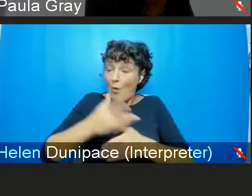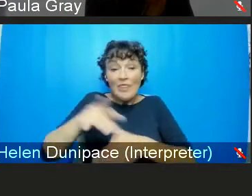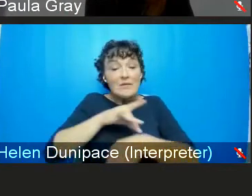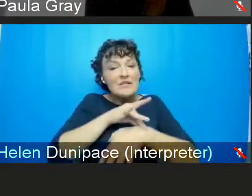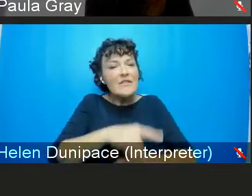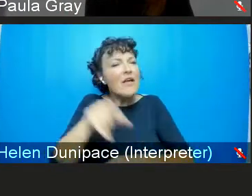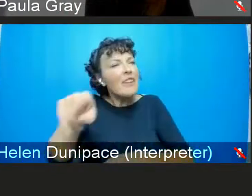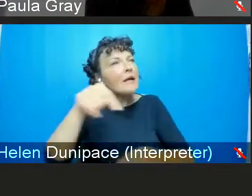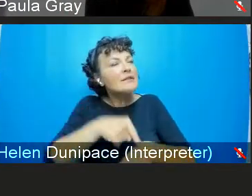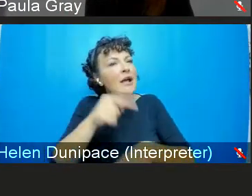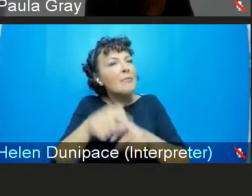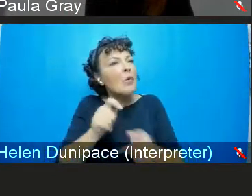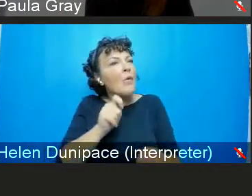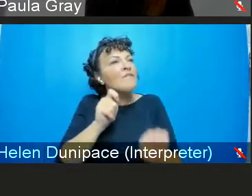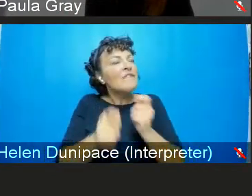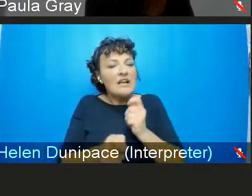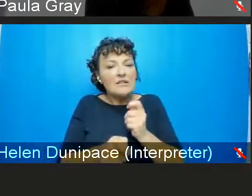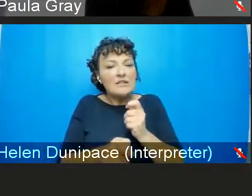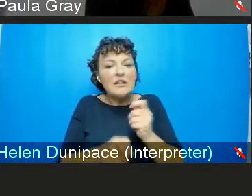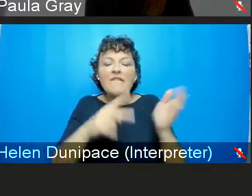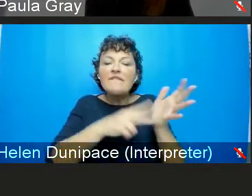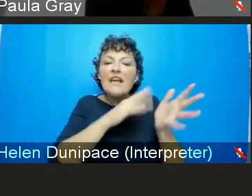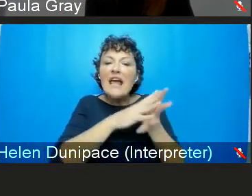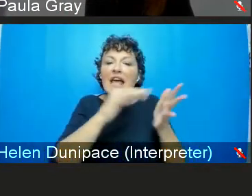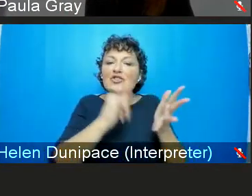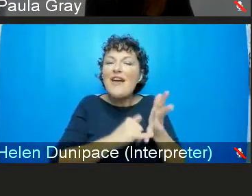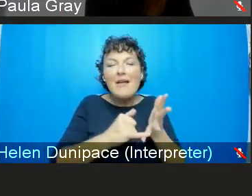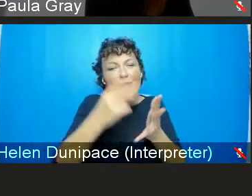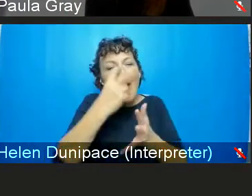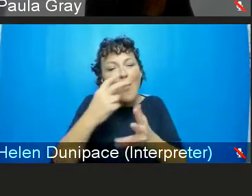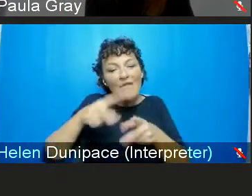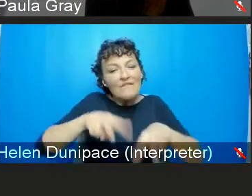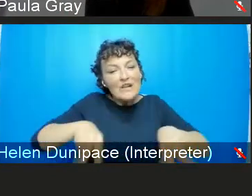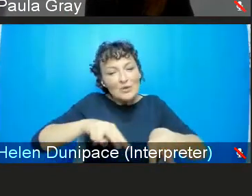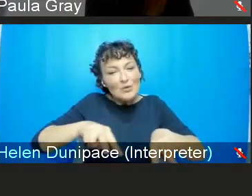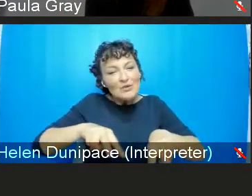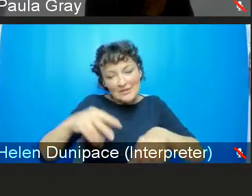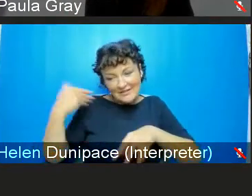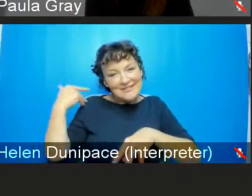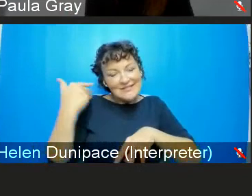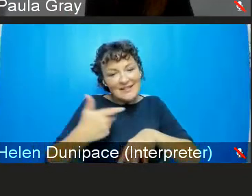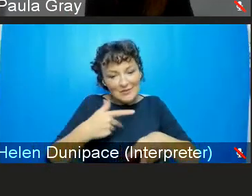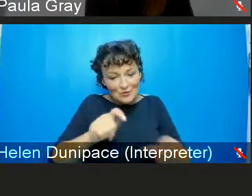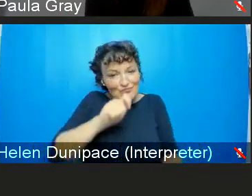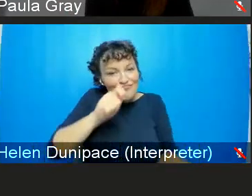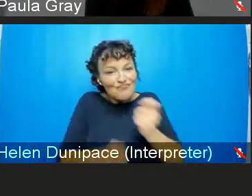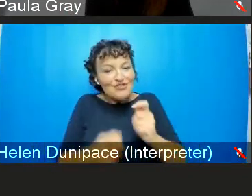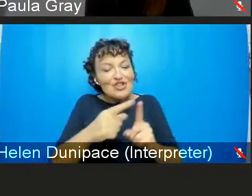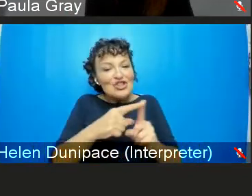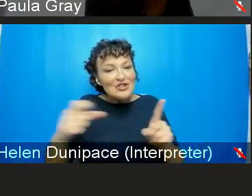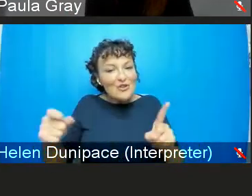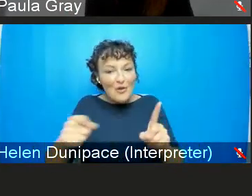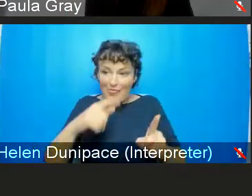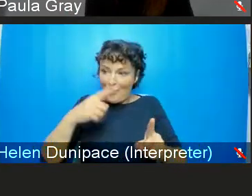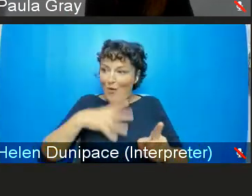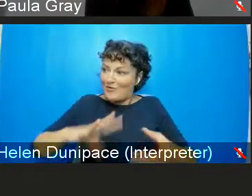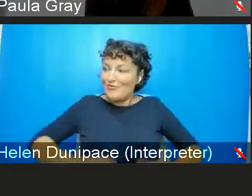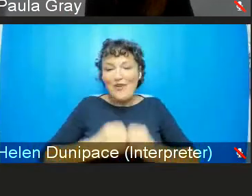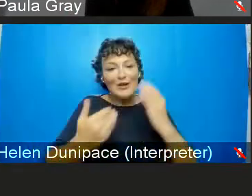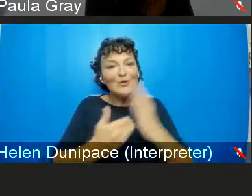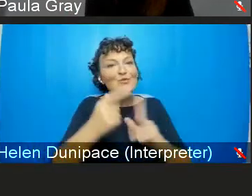converting VHS legacy videos onto digital, you know, to create a digital library.